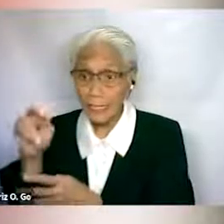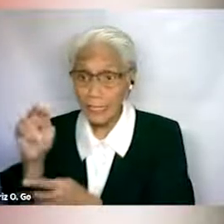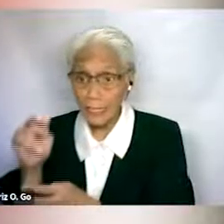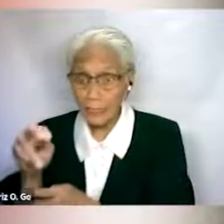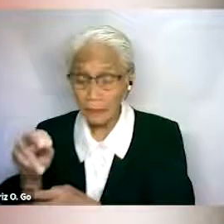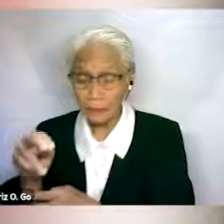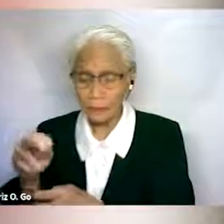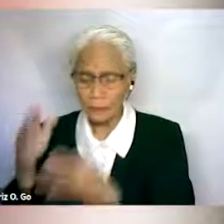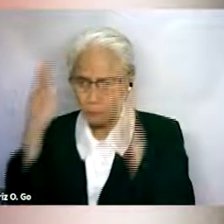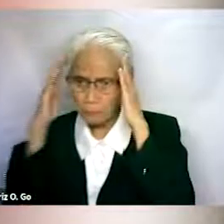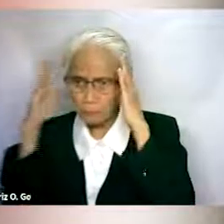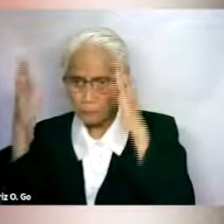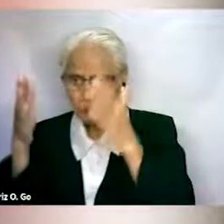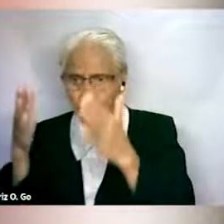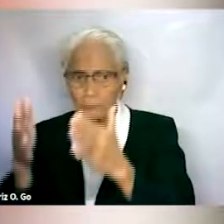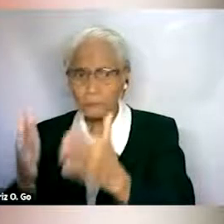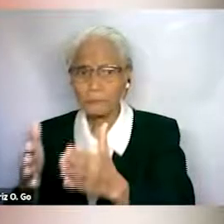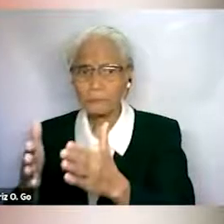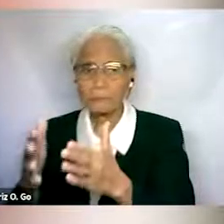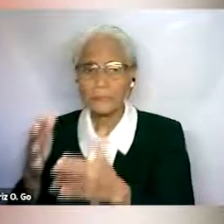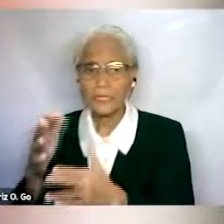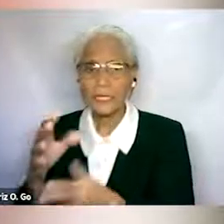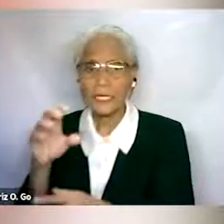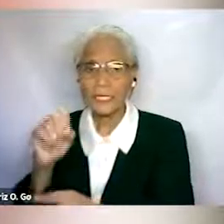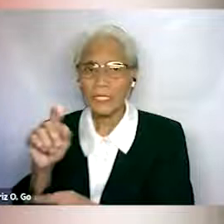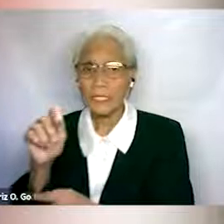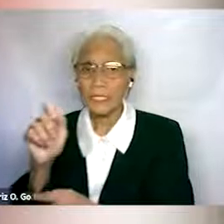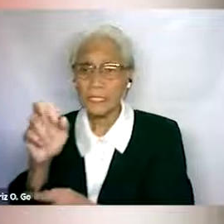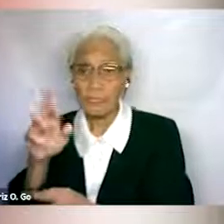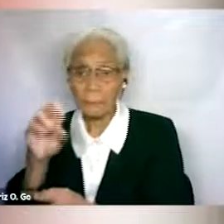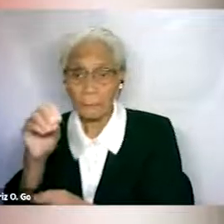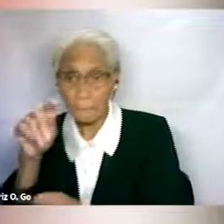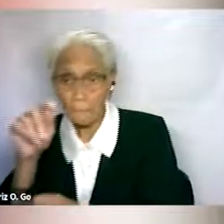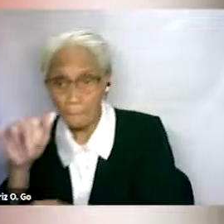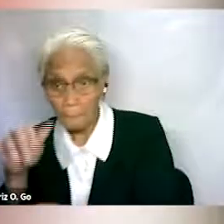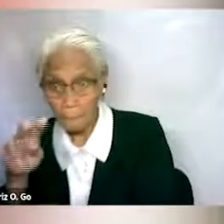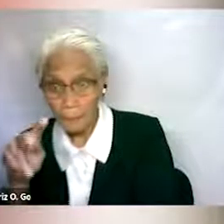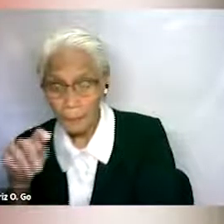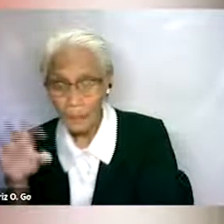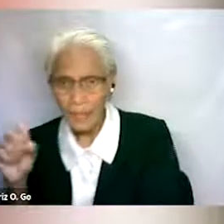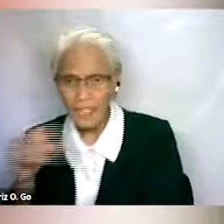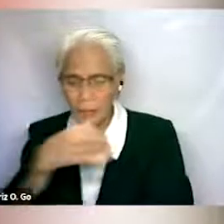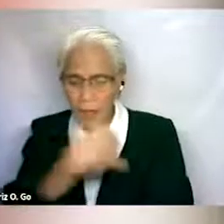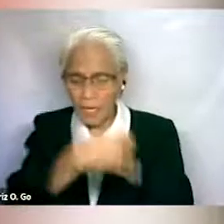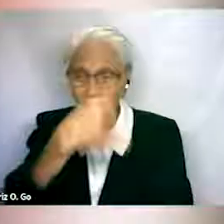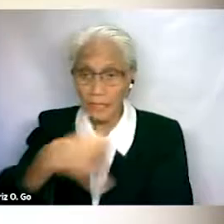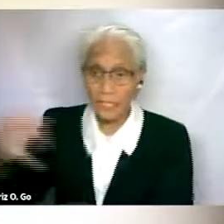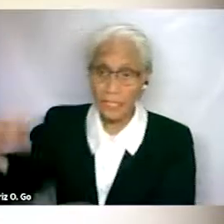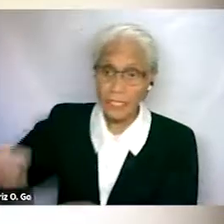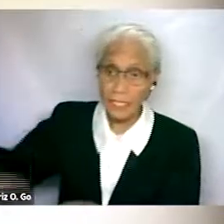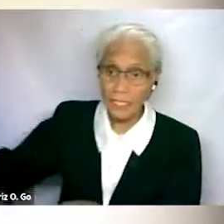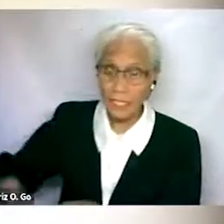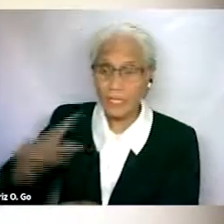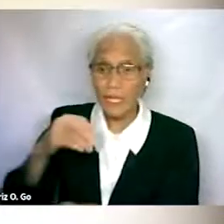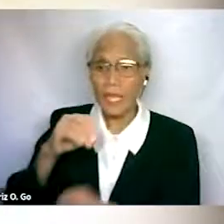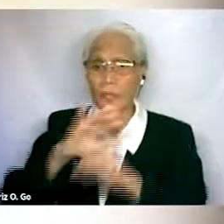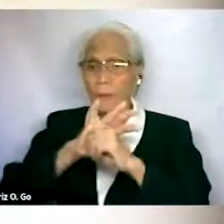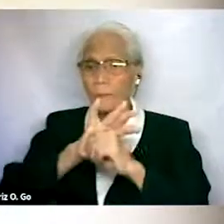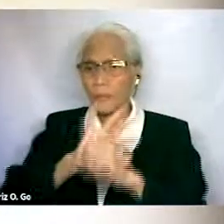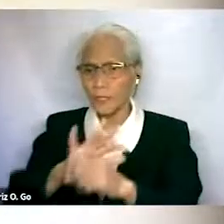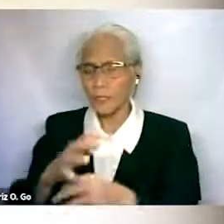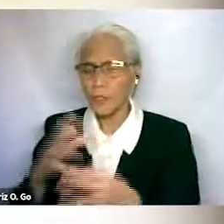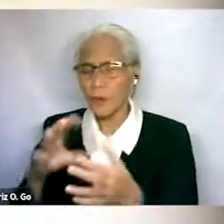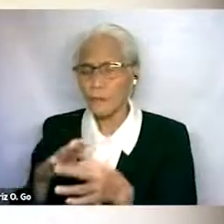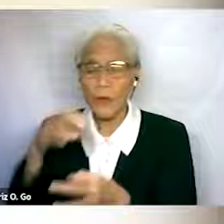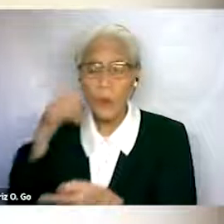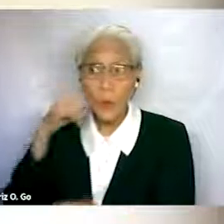their rights. So in this picture, you would see a lot of unpaid care work in women's way in advancing in their careers. It also